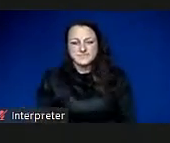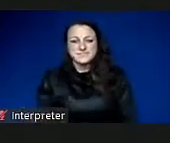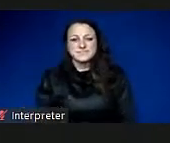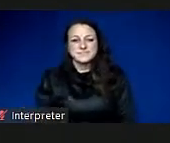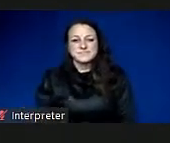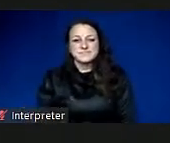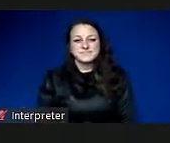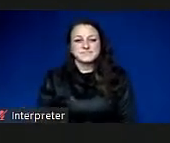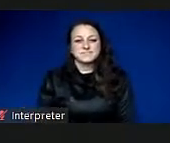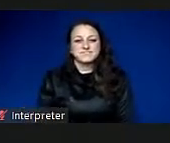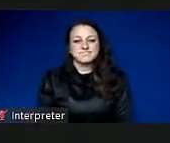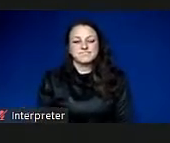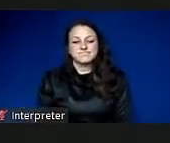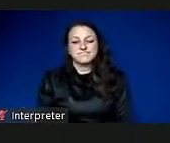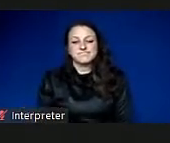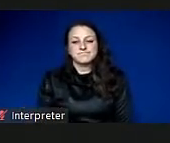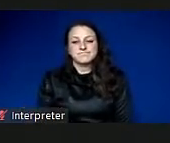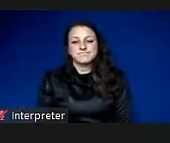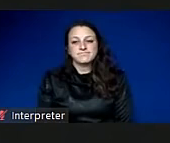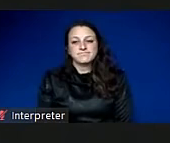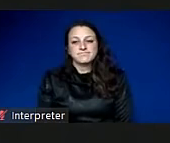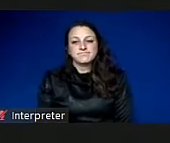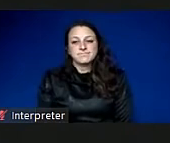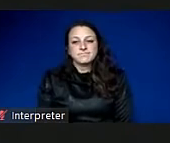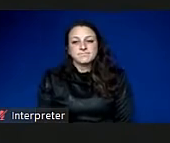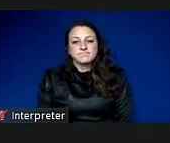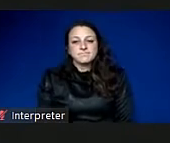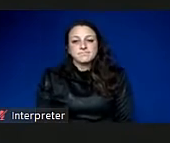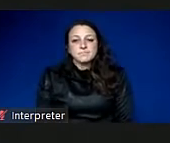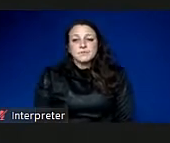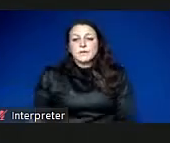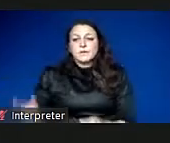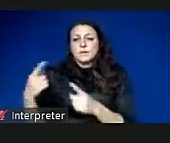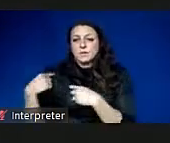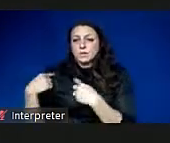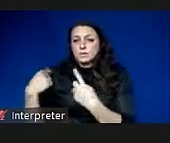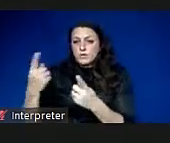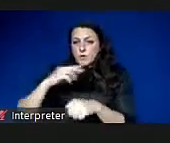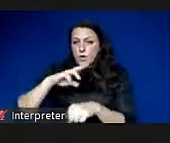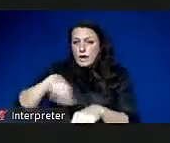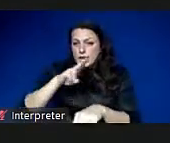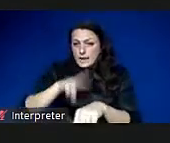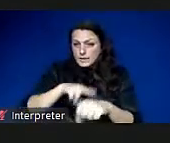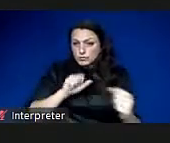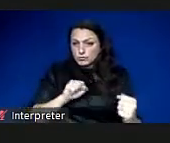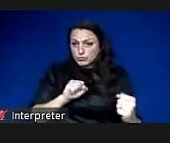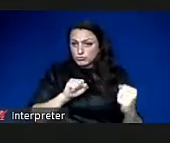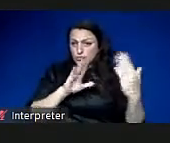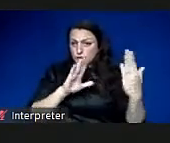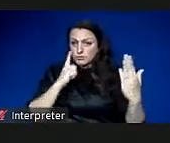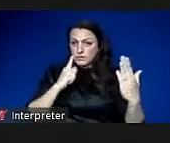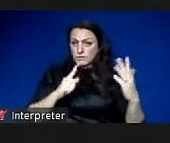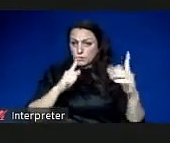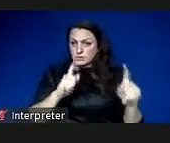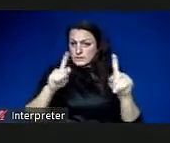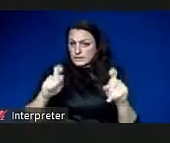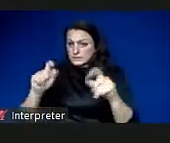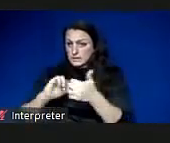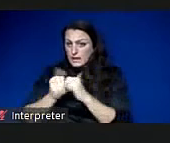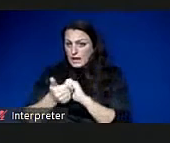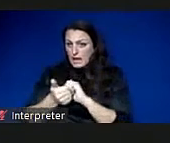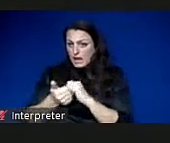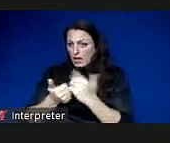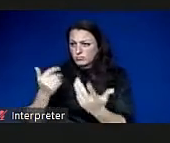There has been no national strategy on testing throughout 2020. The